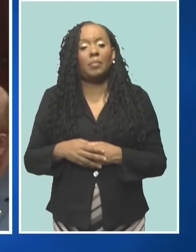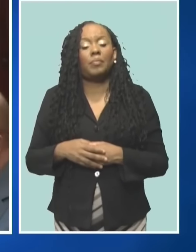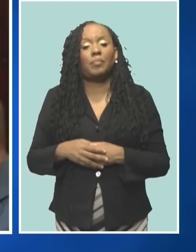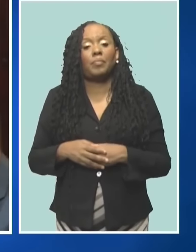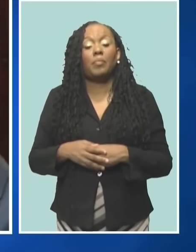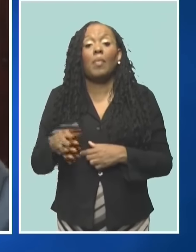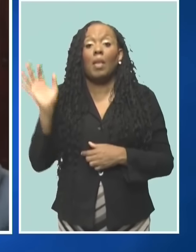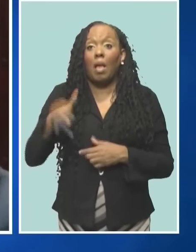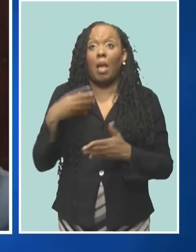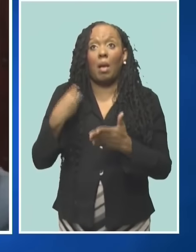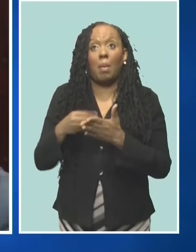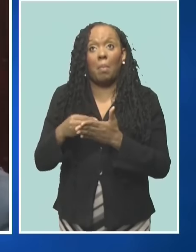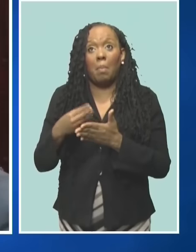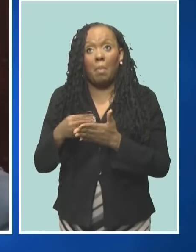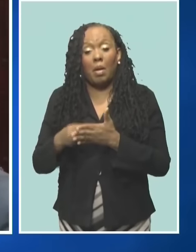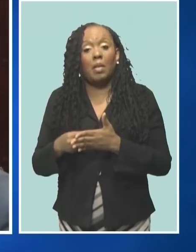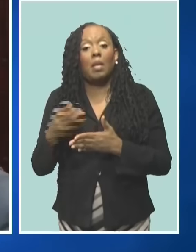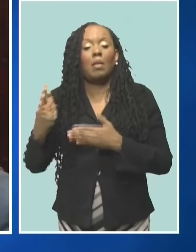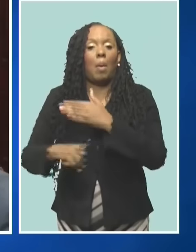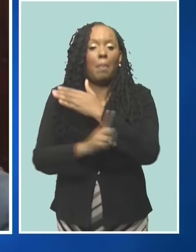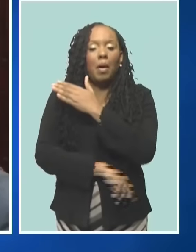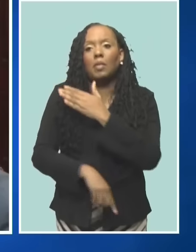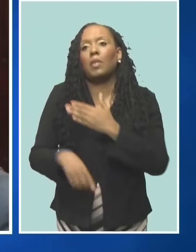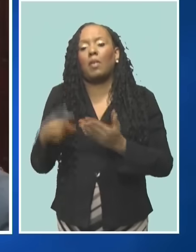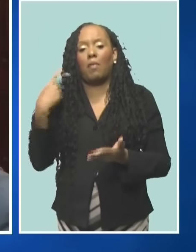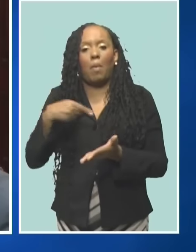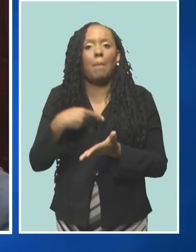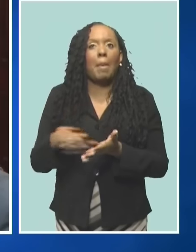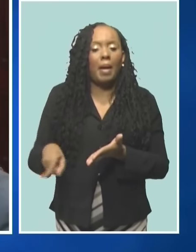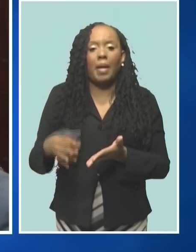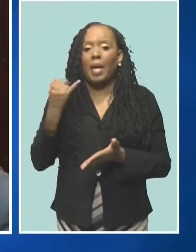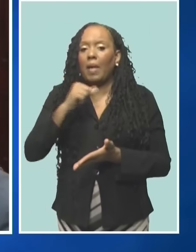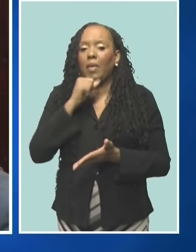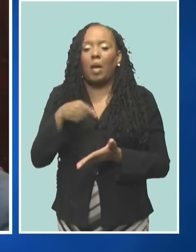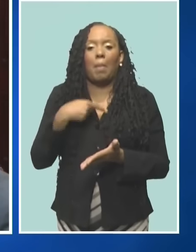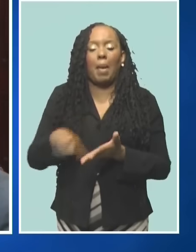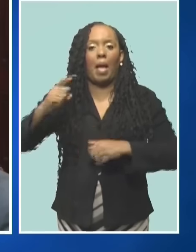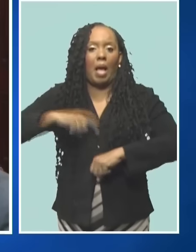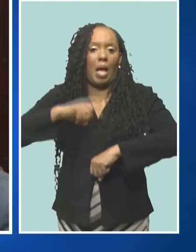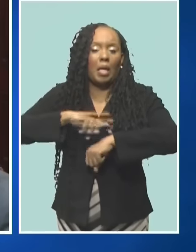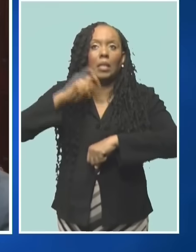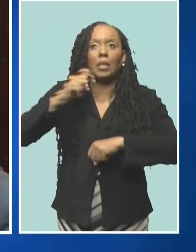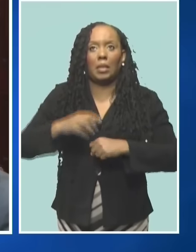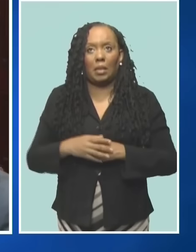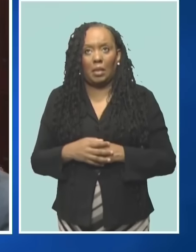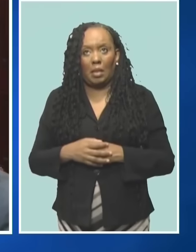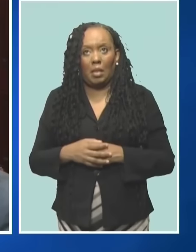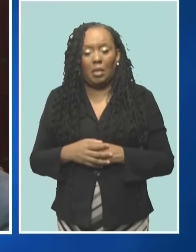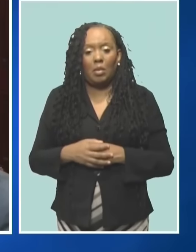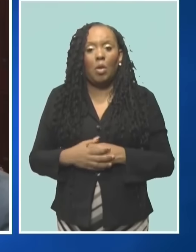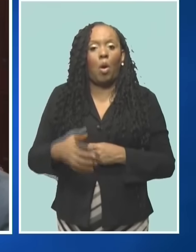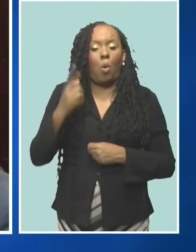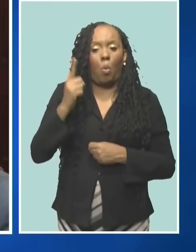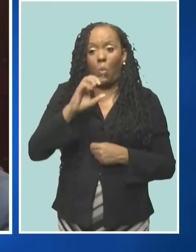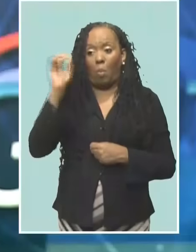comes, that there will be the penalty. 10 or 20 basis points, 100 basis points is 1 percentage point.